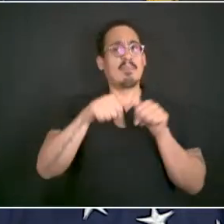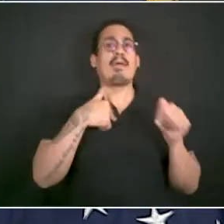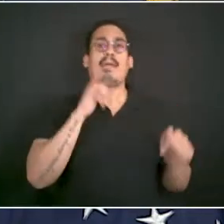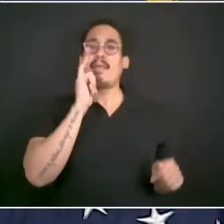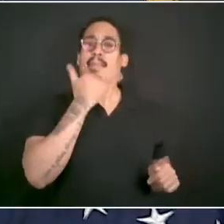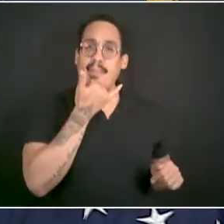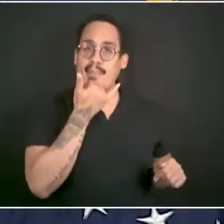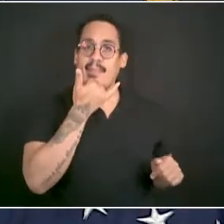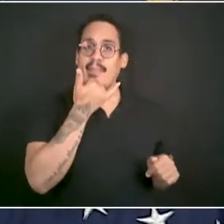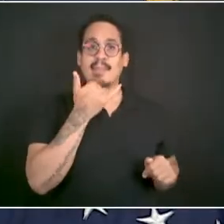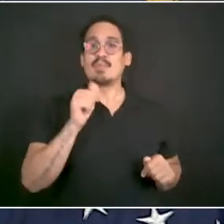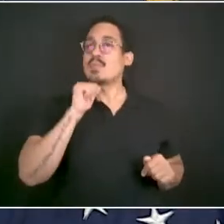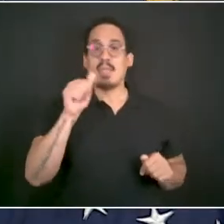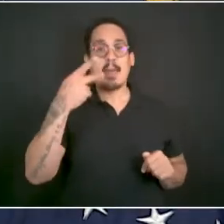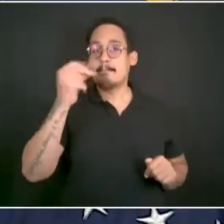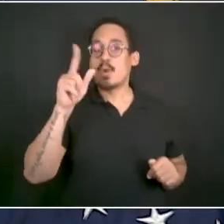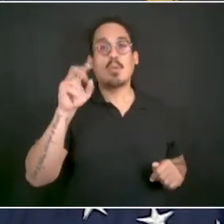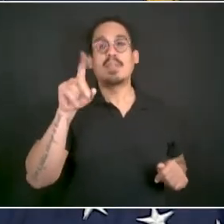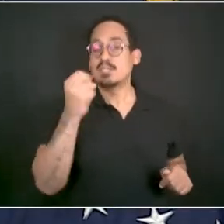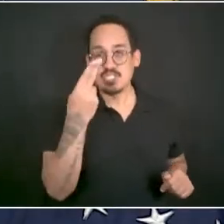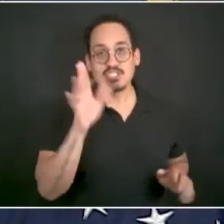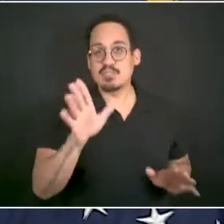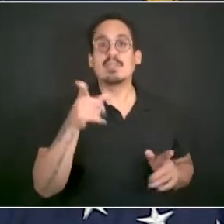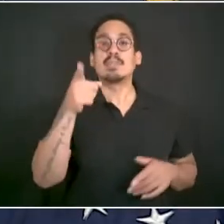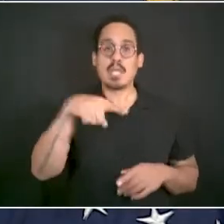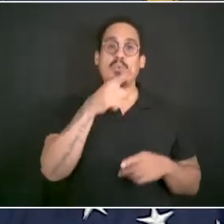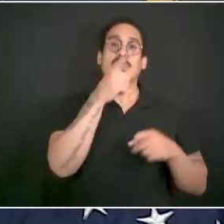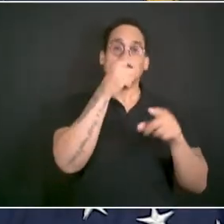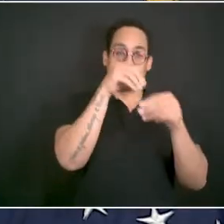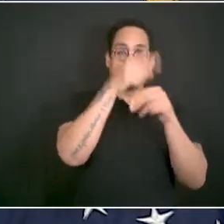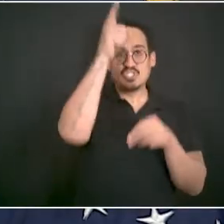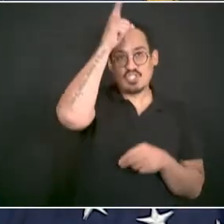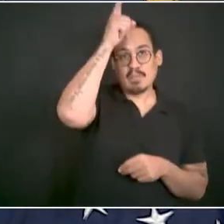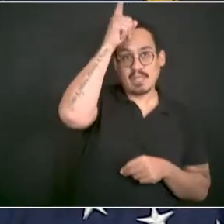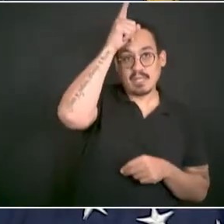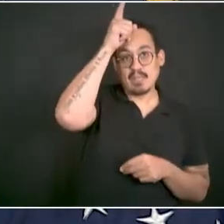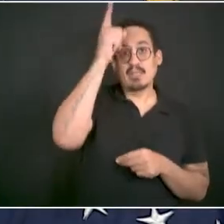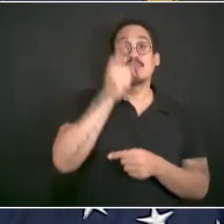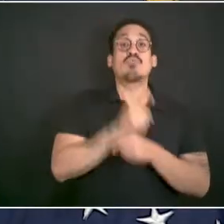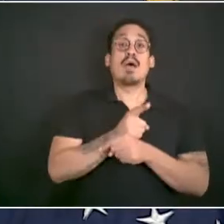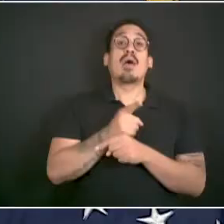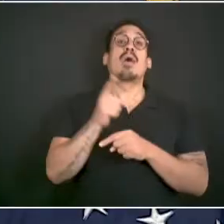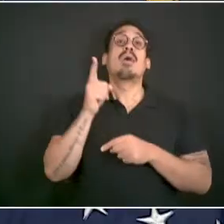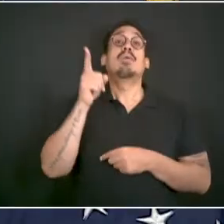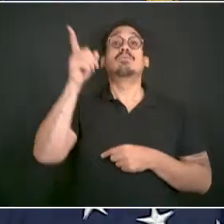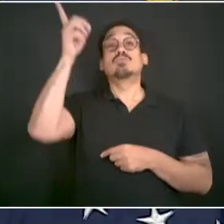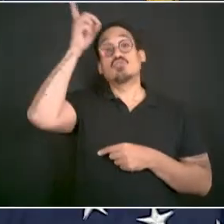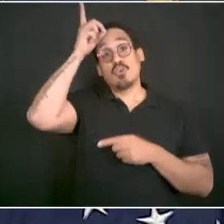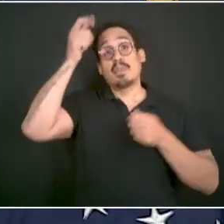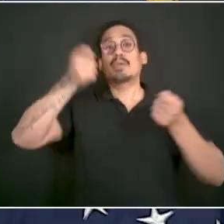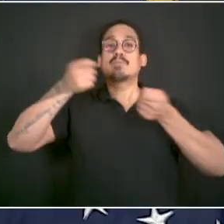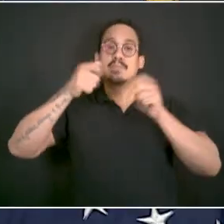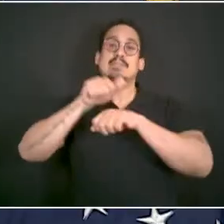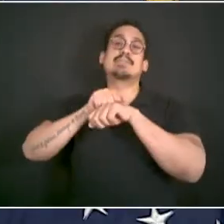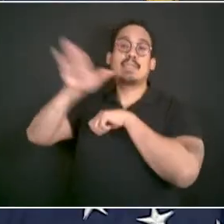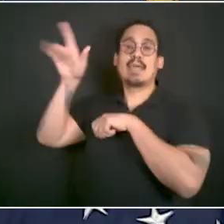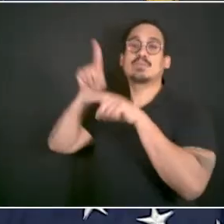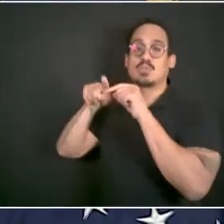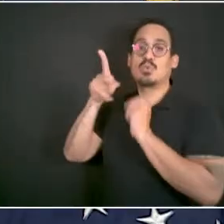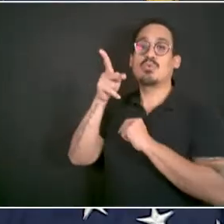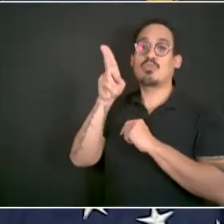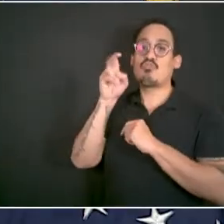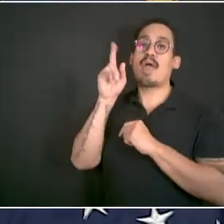They were Germans, and it's located in Krakow. And that's what I was saying. Right. Mm-hmm. But my question today